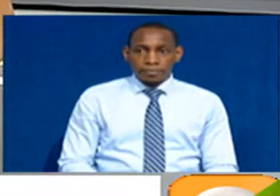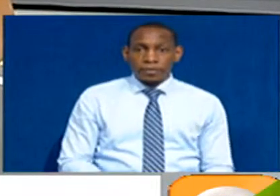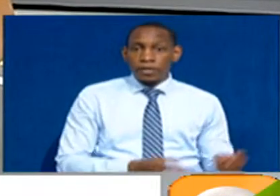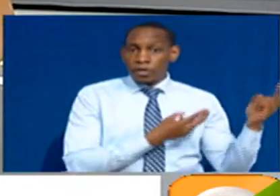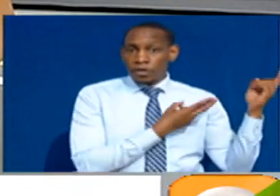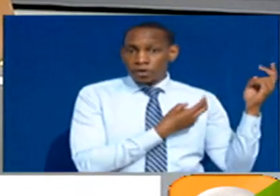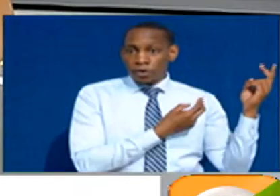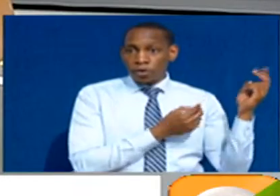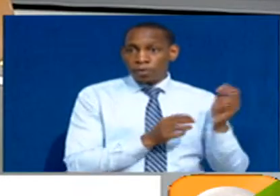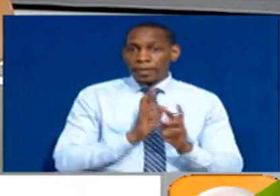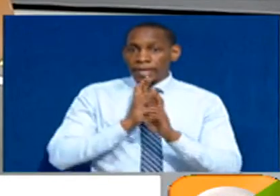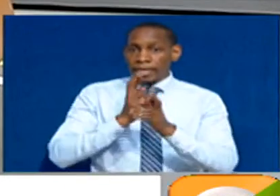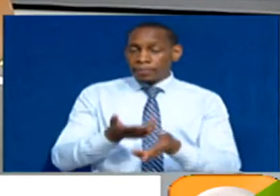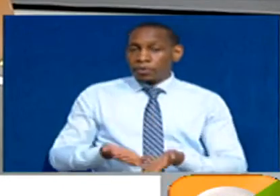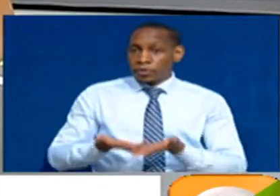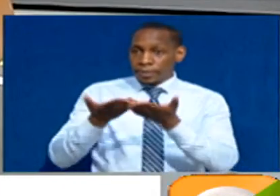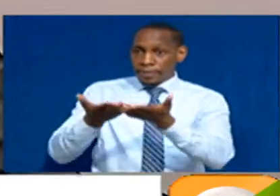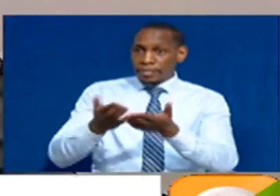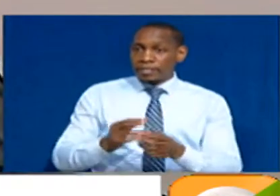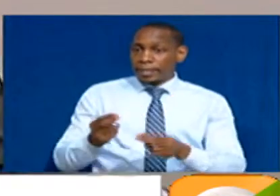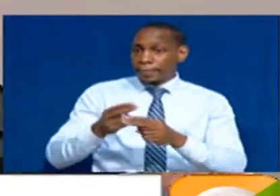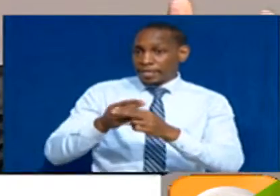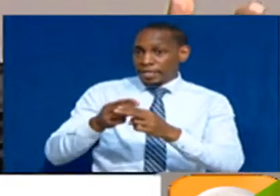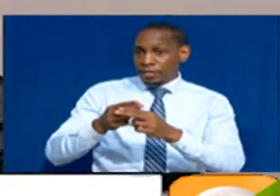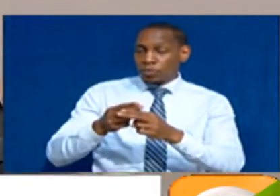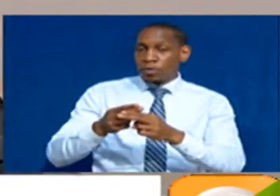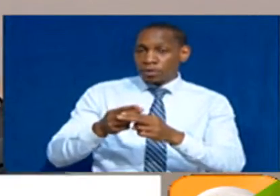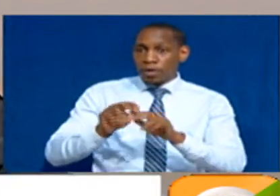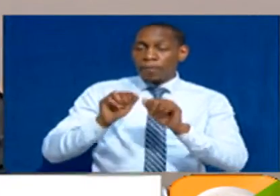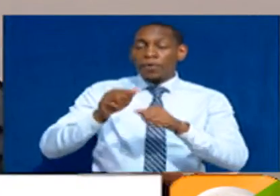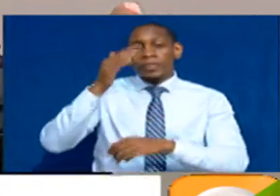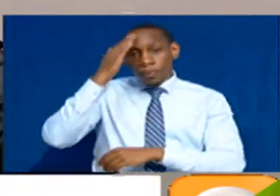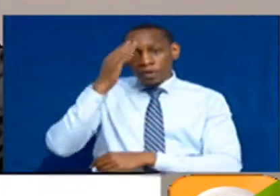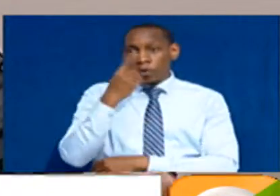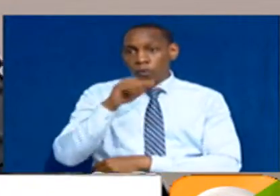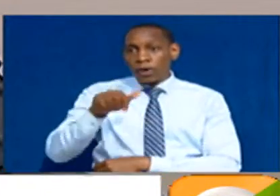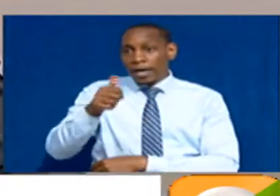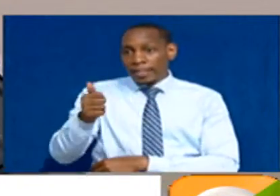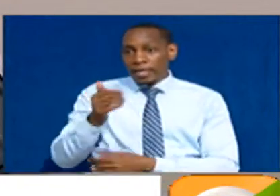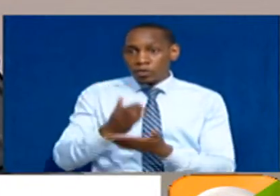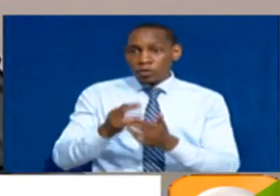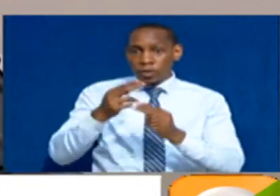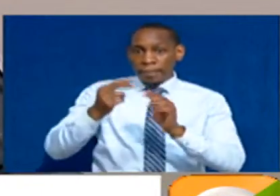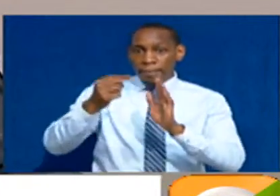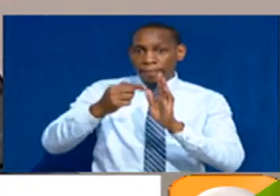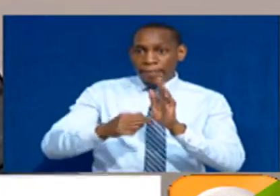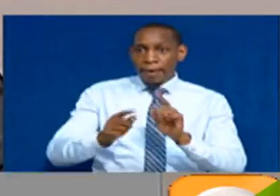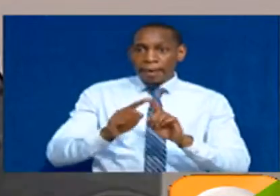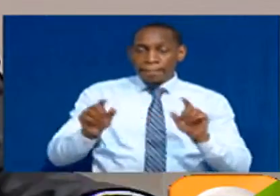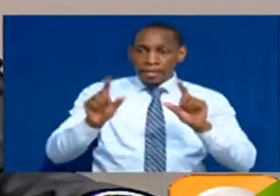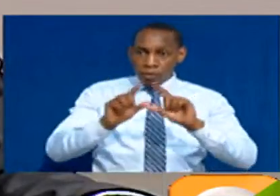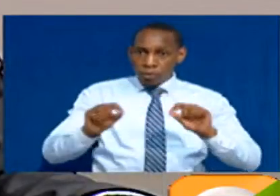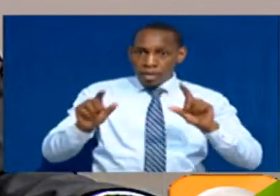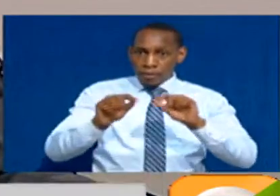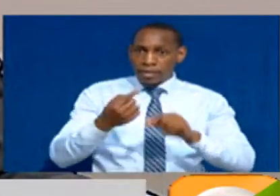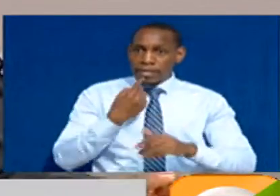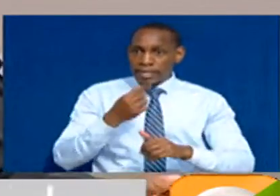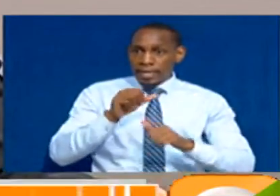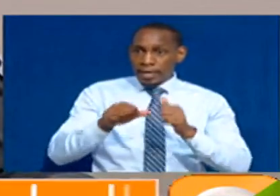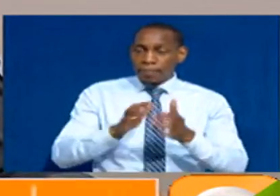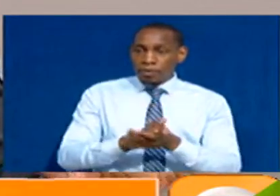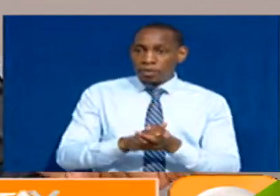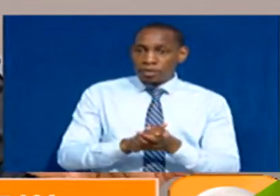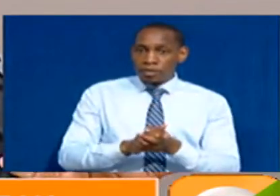I hope the dossier is coming, Senator, very soon, so that we know who else needs to be named. But let me say something about the